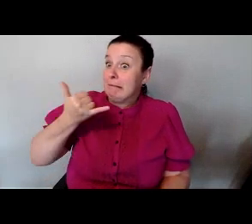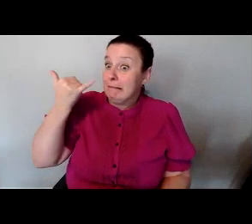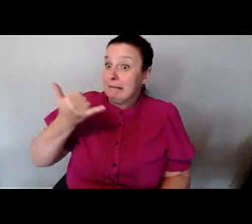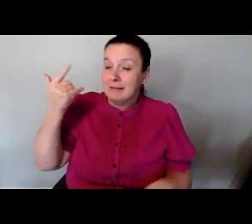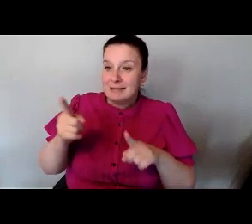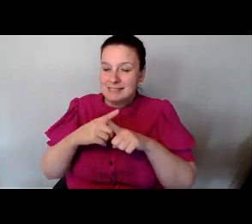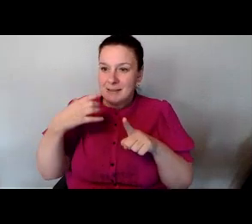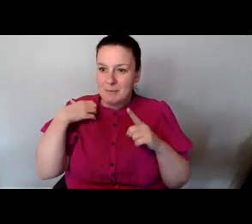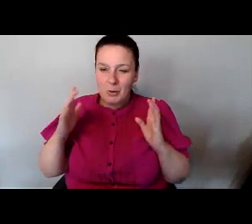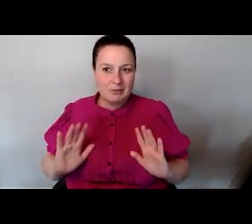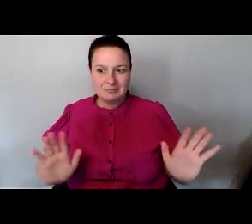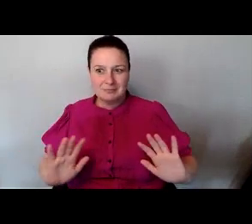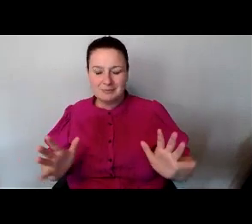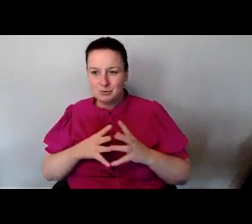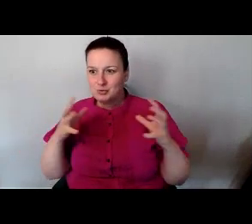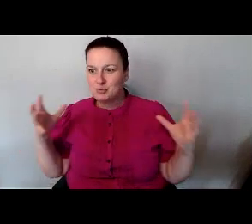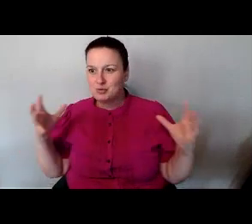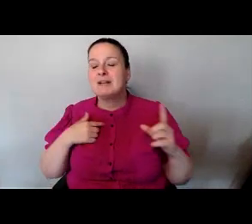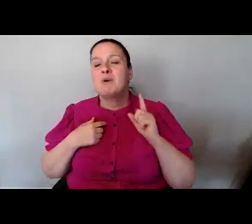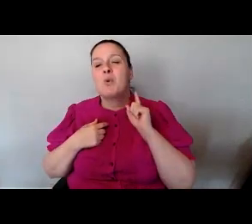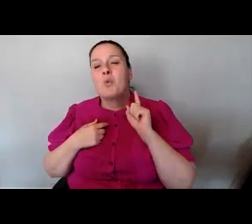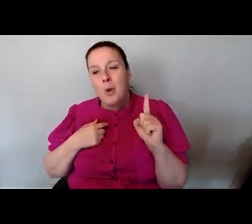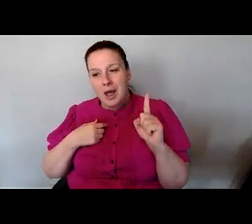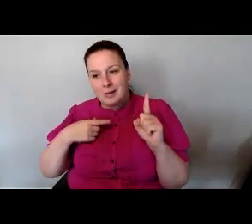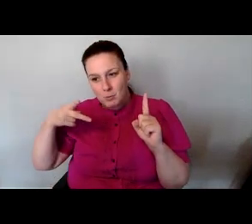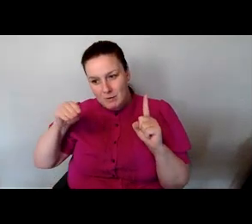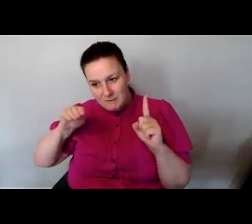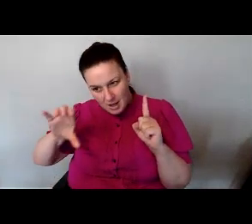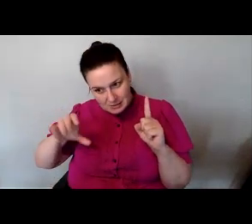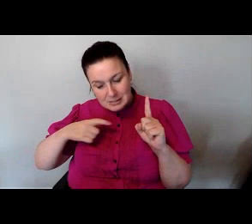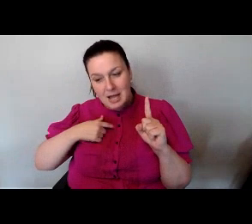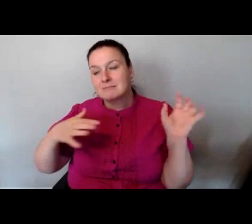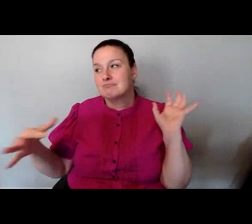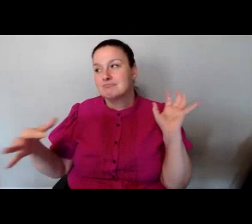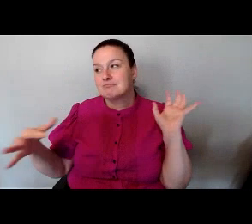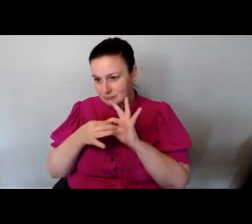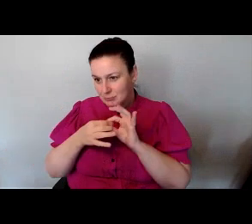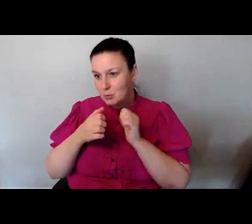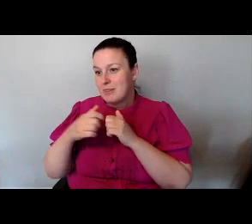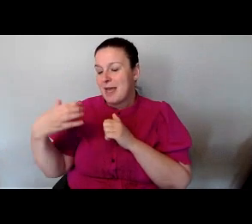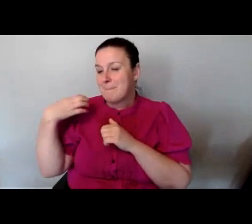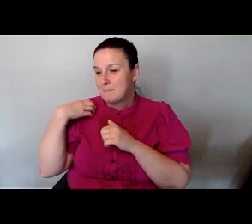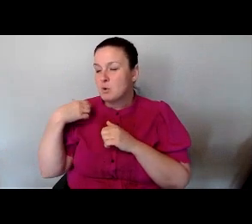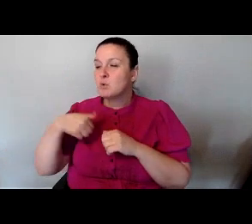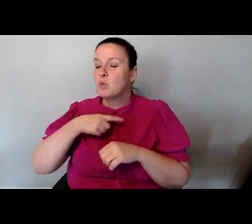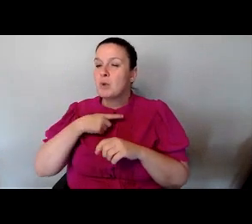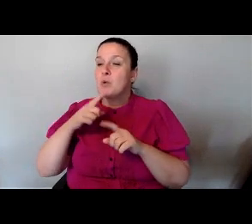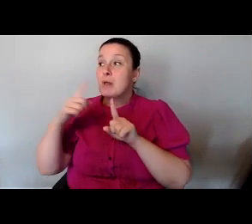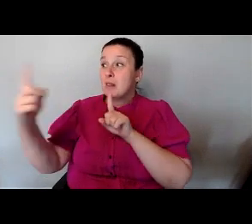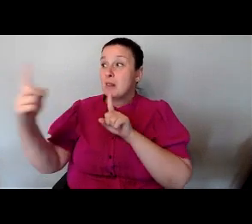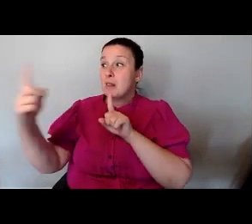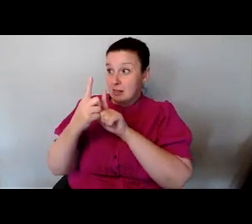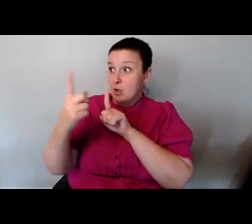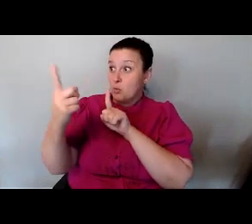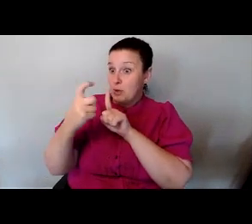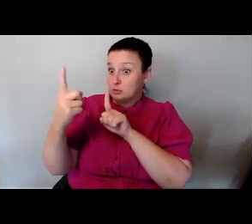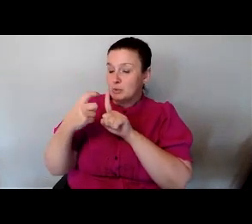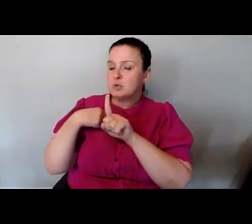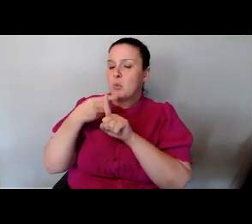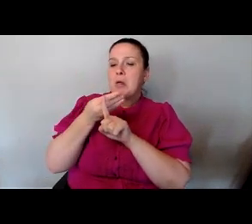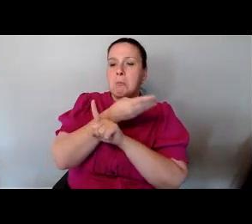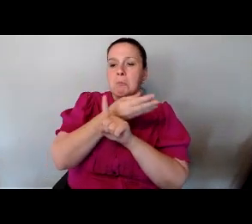that we've got a point of contact that employer can use, and then we will funnel any of the questions or anything that we need